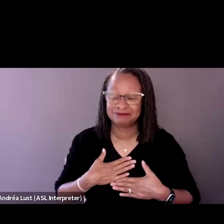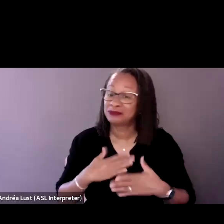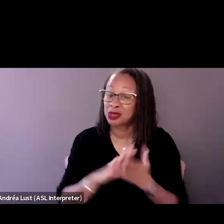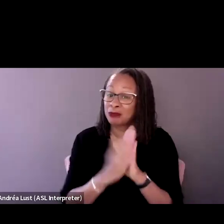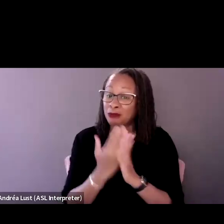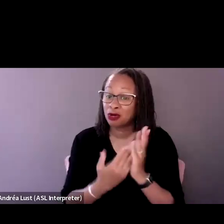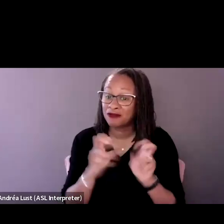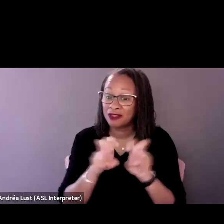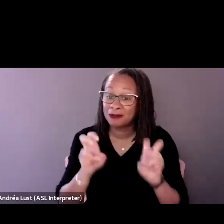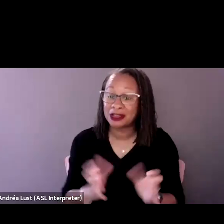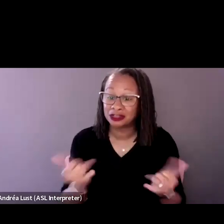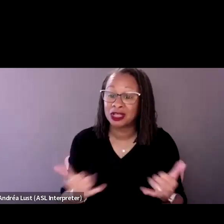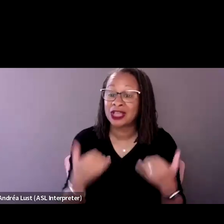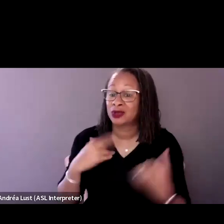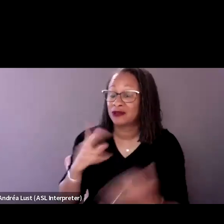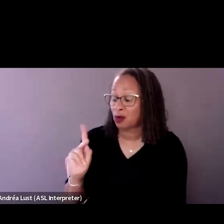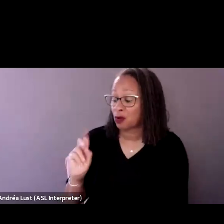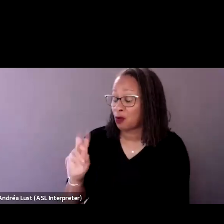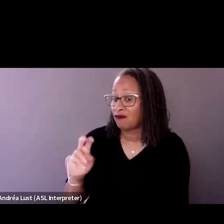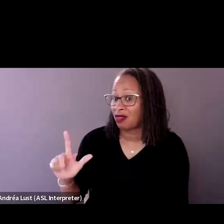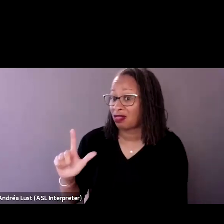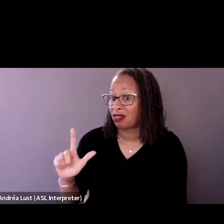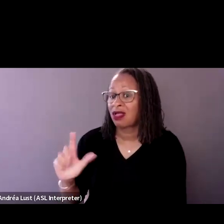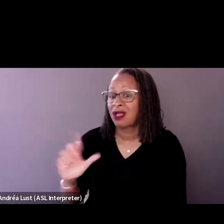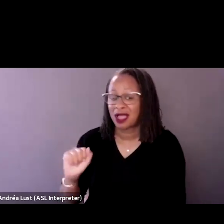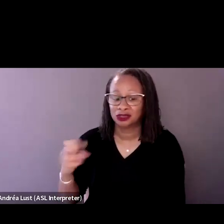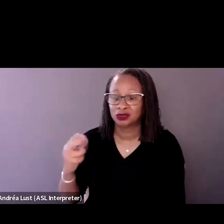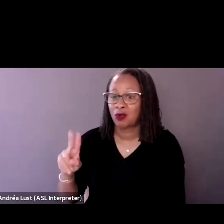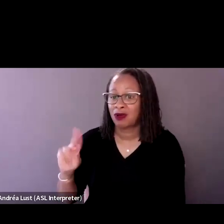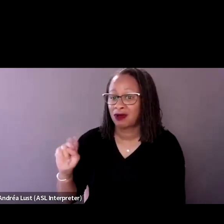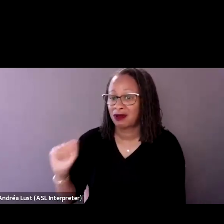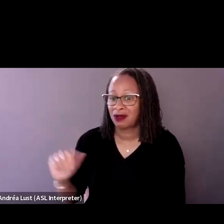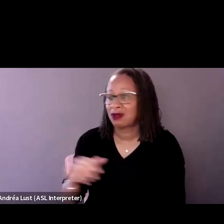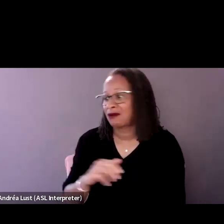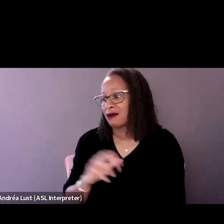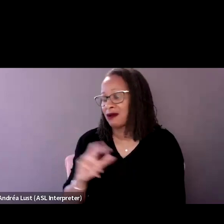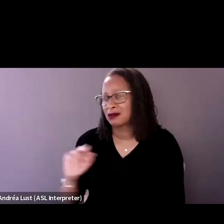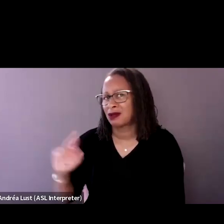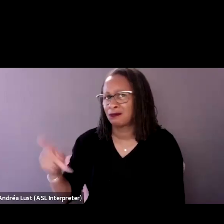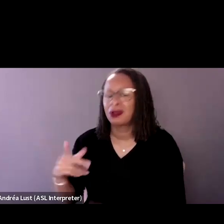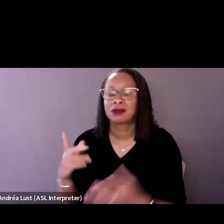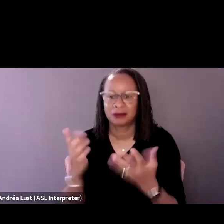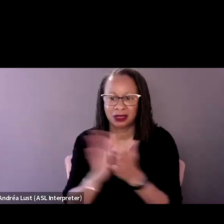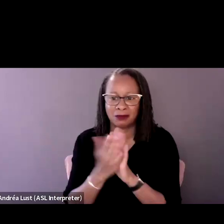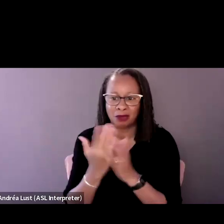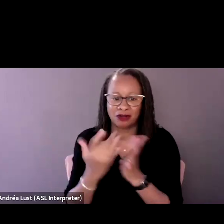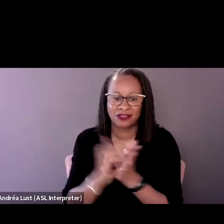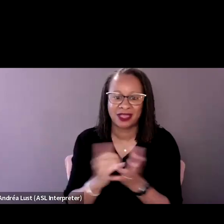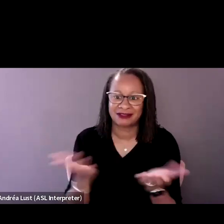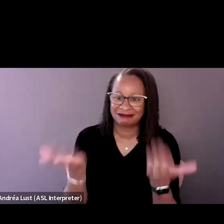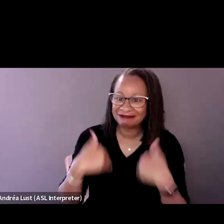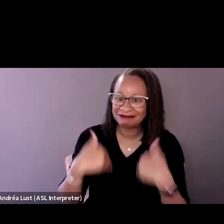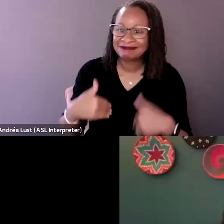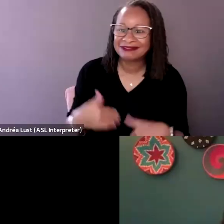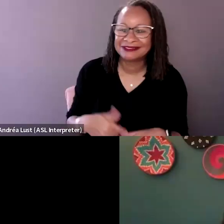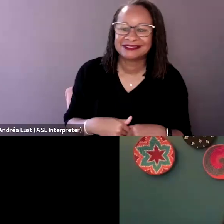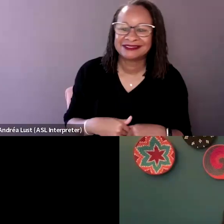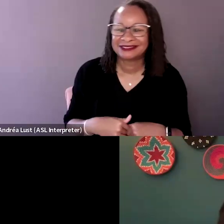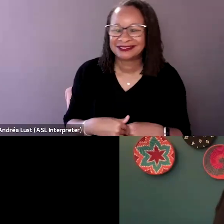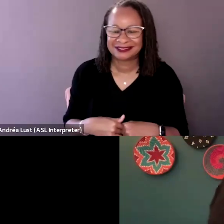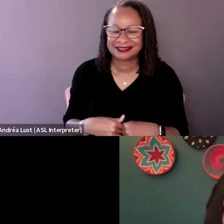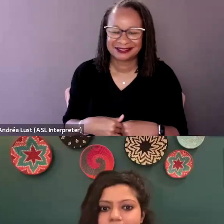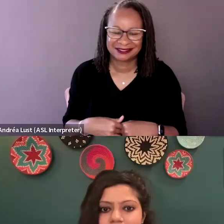which can also look black actually. So, Hi, everyone. I'm super